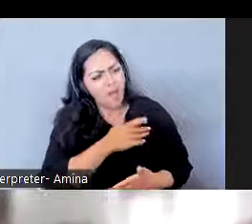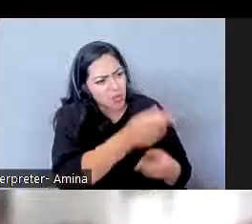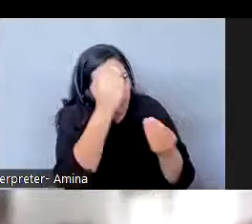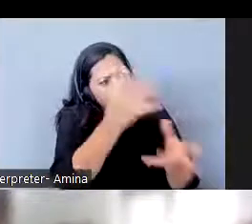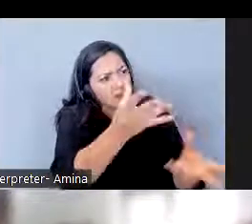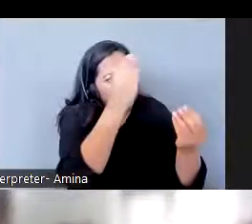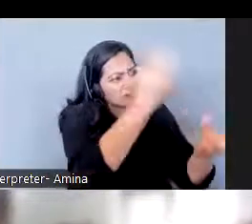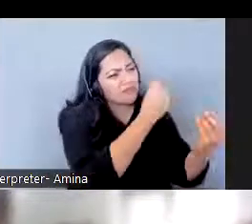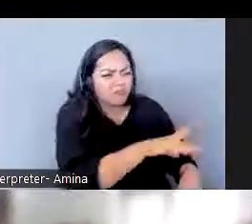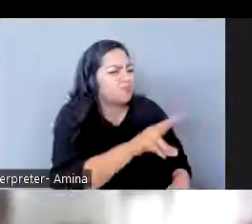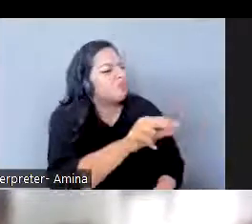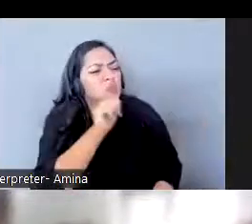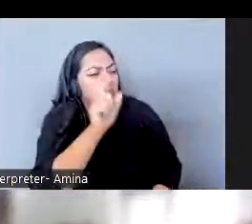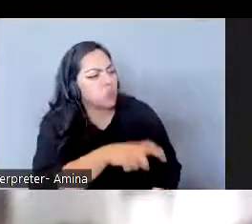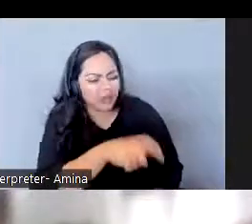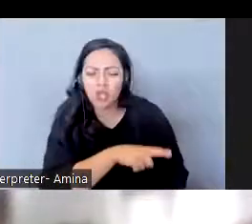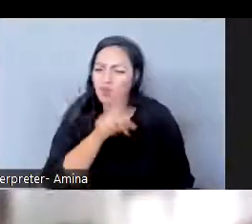movie. It's happily ever after.